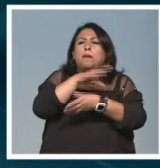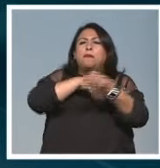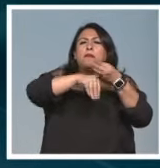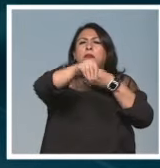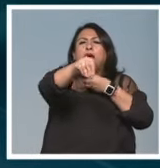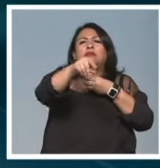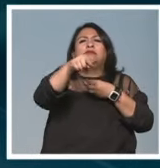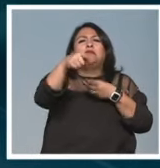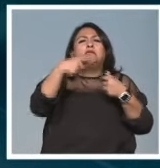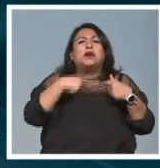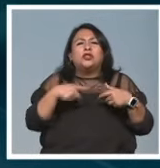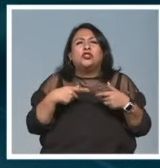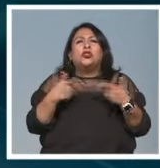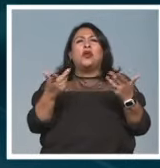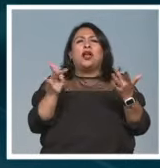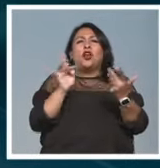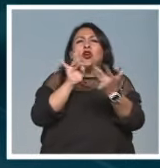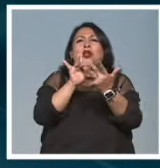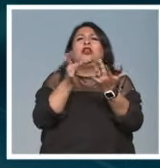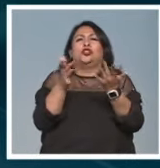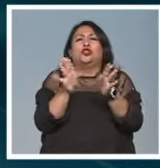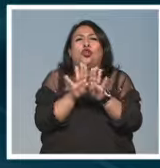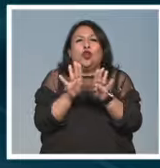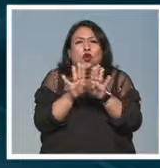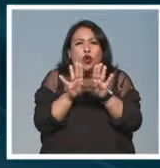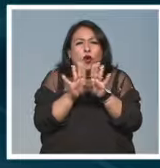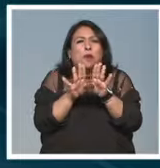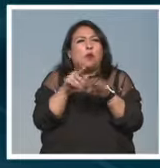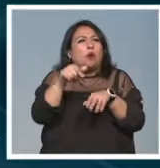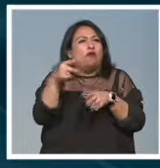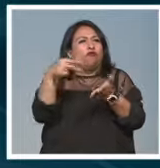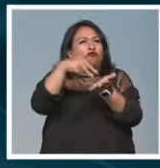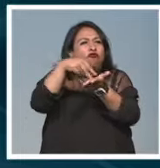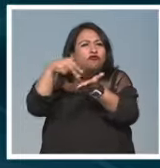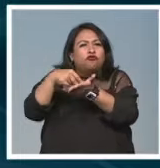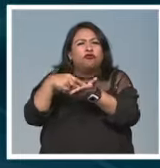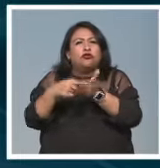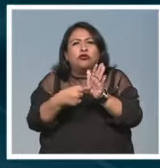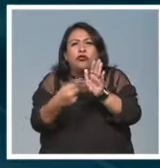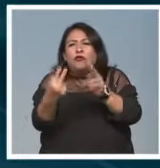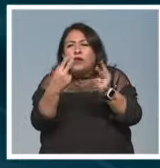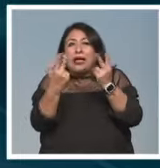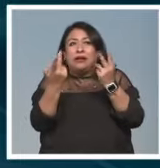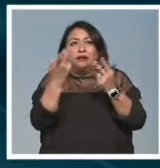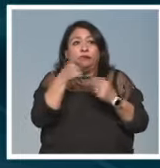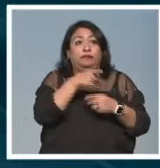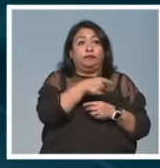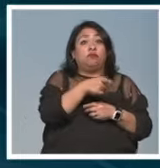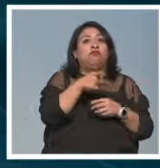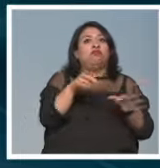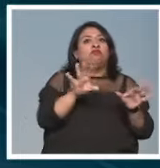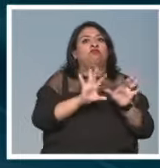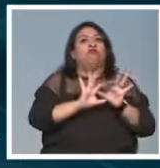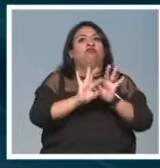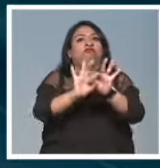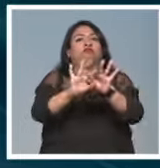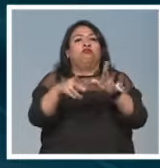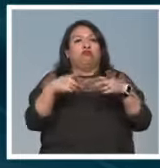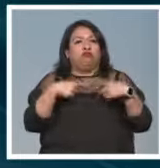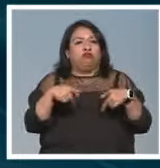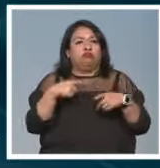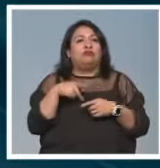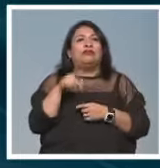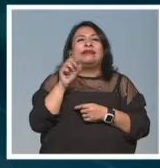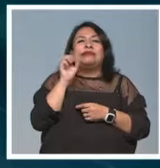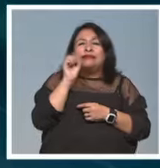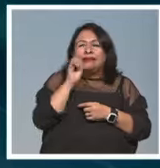audience? There is also this connection. Yes. Staging, yes, performing. Yes. It's a moment of communion with the, yes, audience. Even though it's very